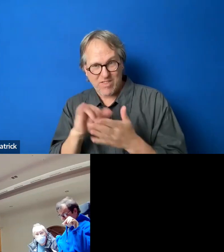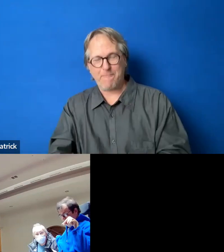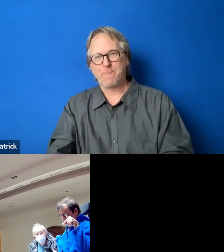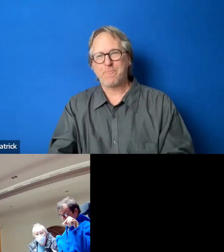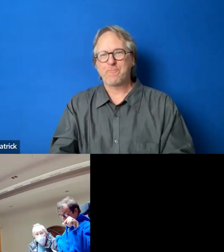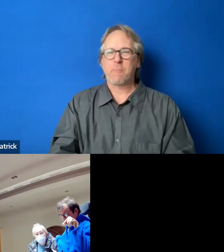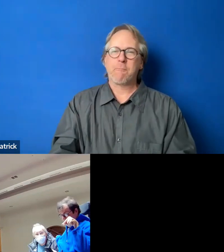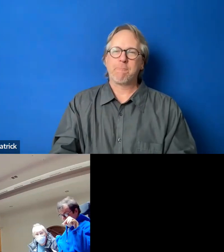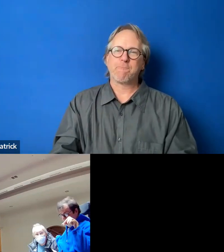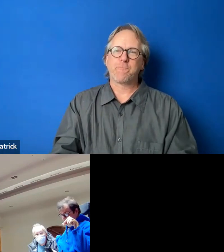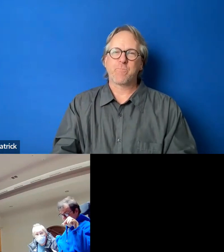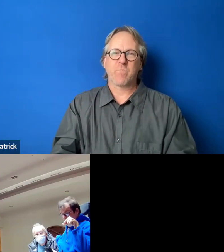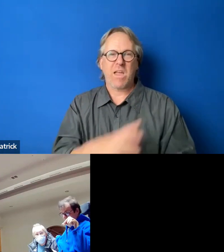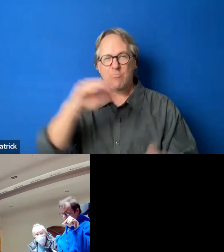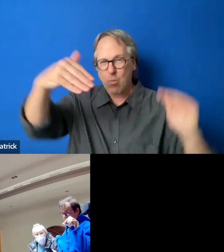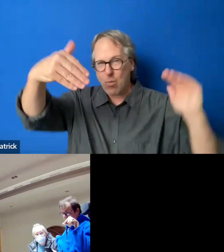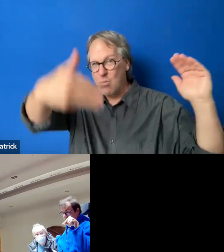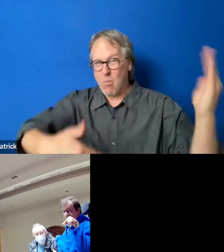radically welcoming.